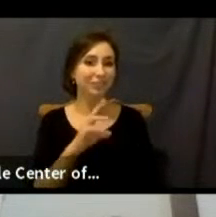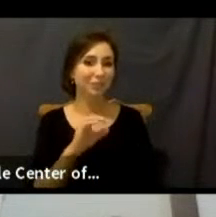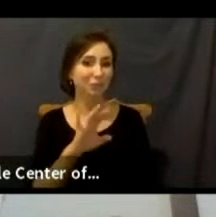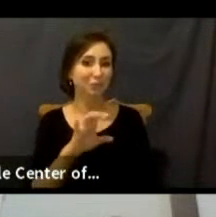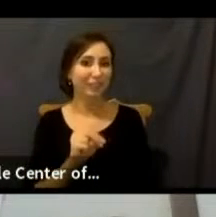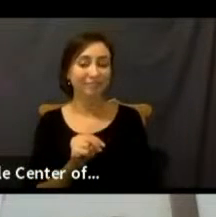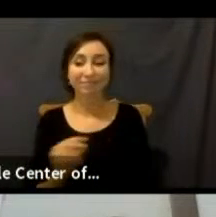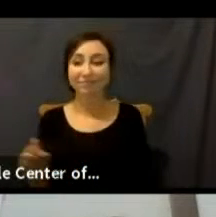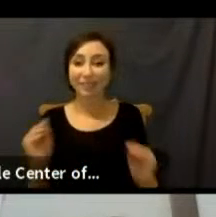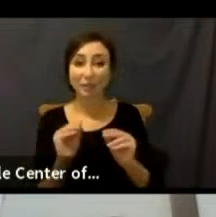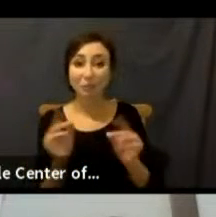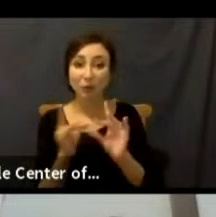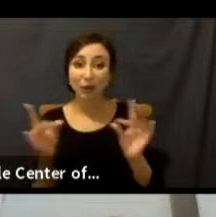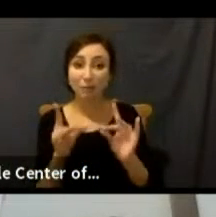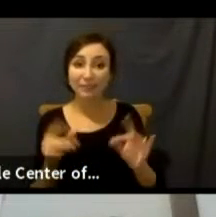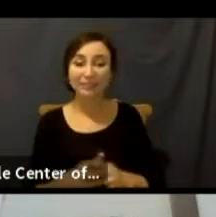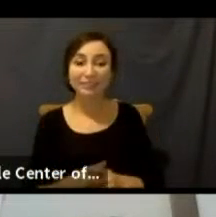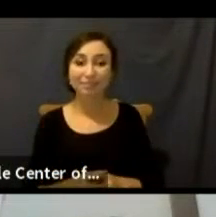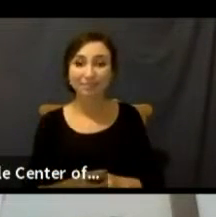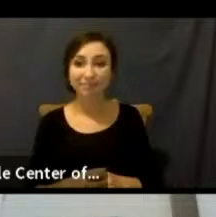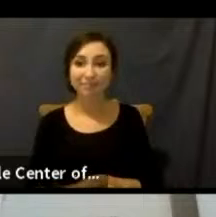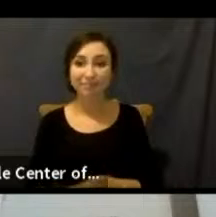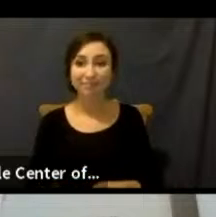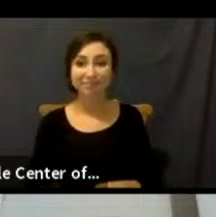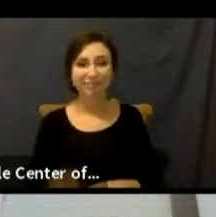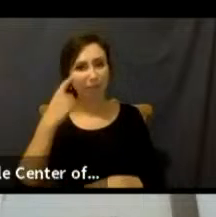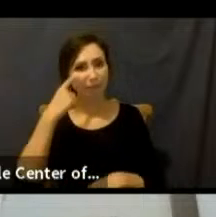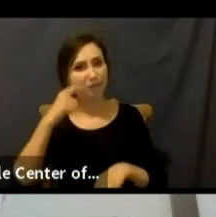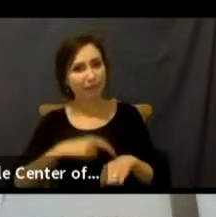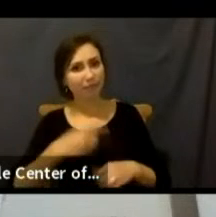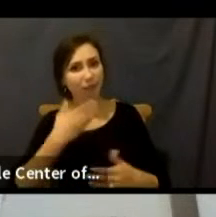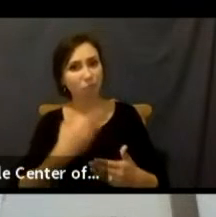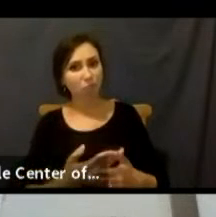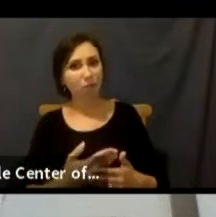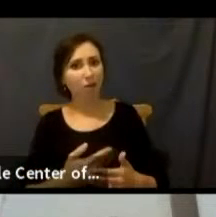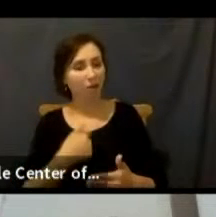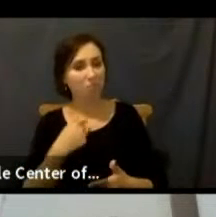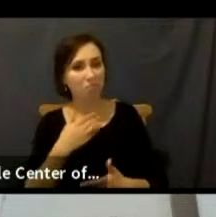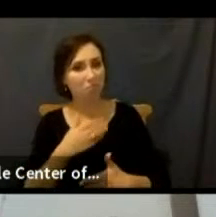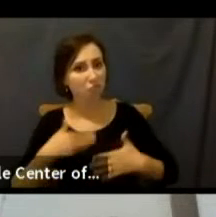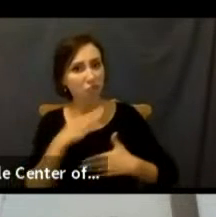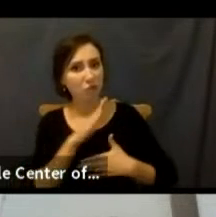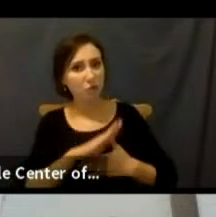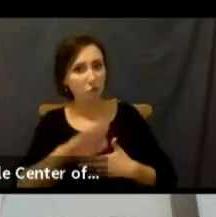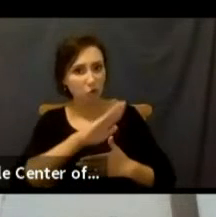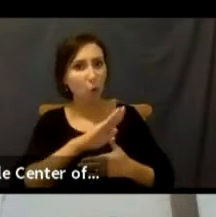Other comments? I think this was time well spent. I appreciate everybody's input.